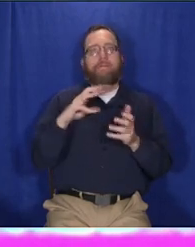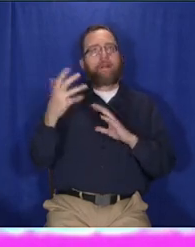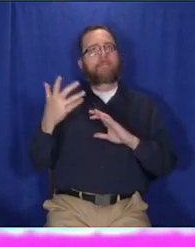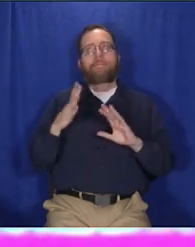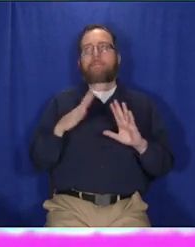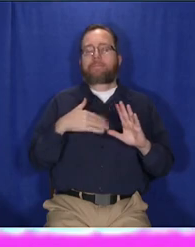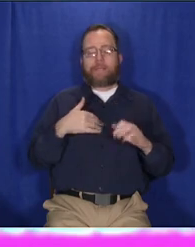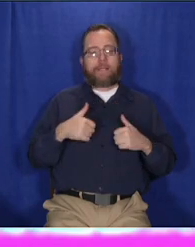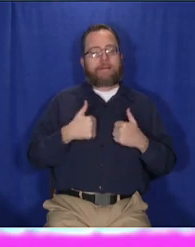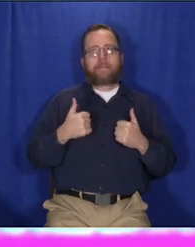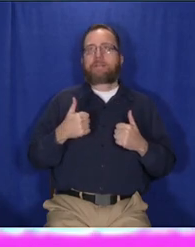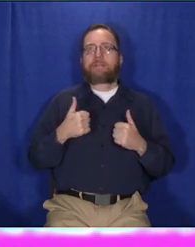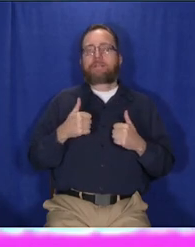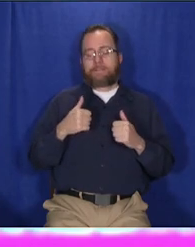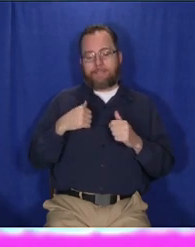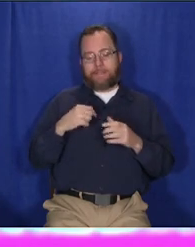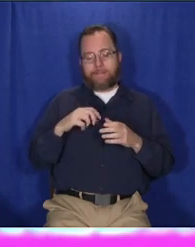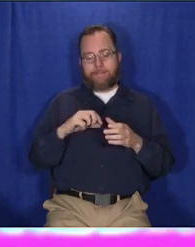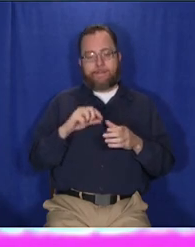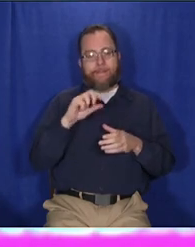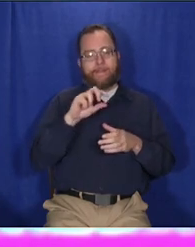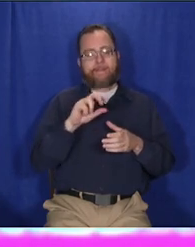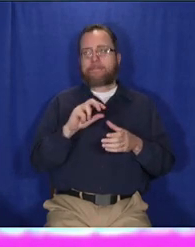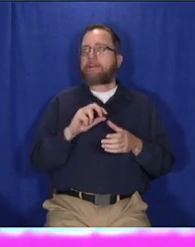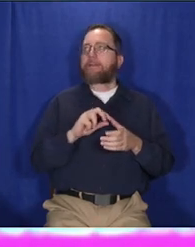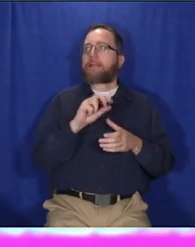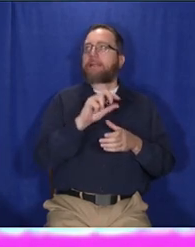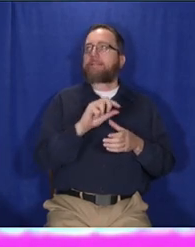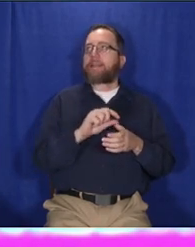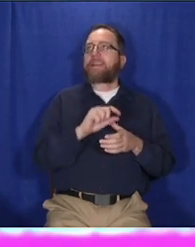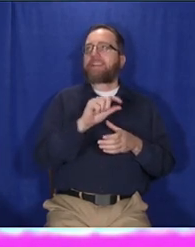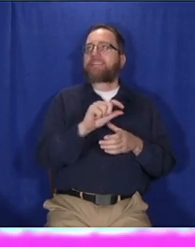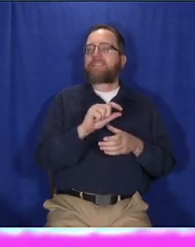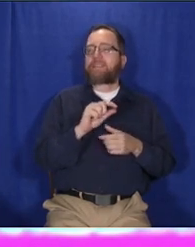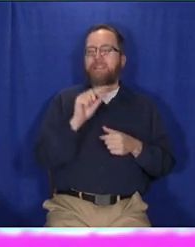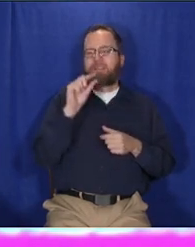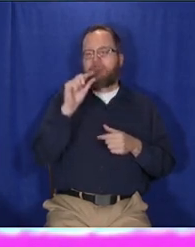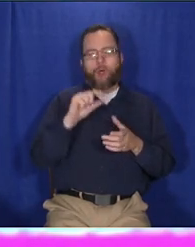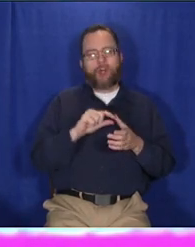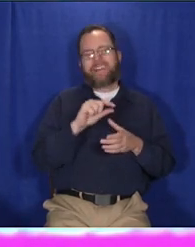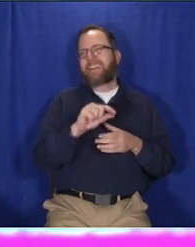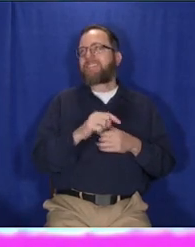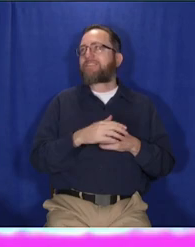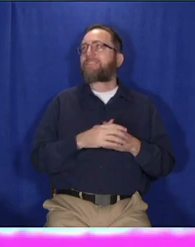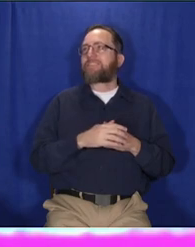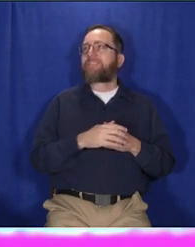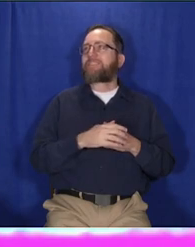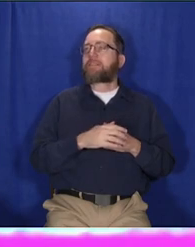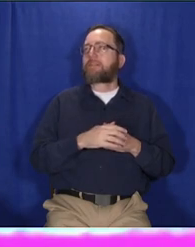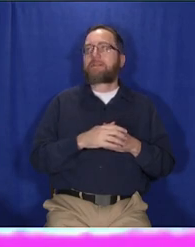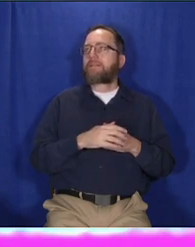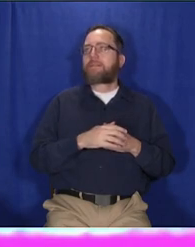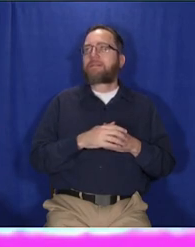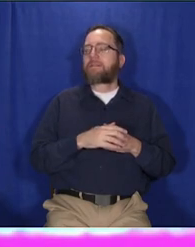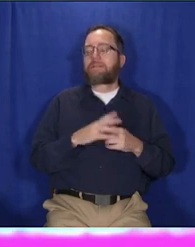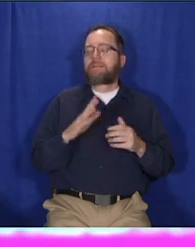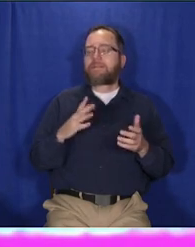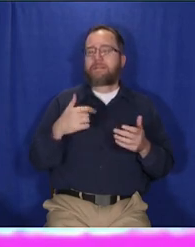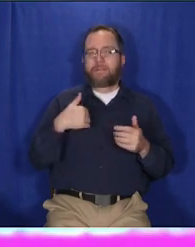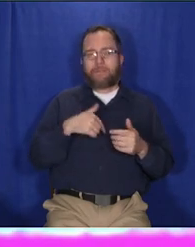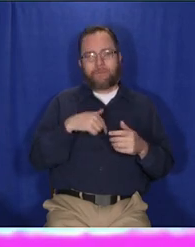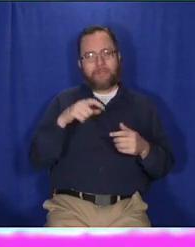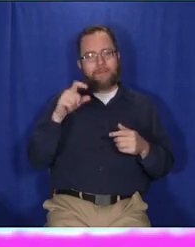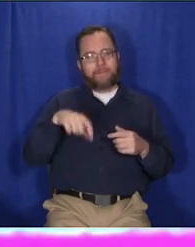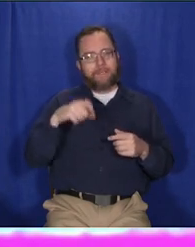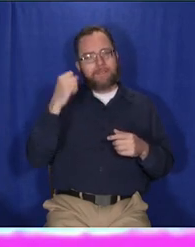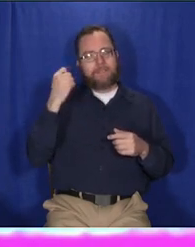But when we give as Christians, we are to give in a way that says, God, everything I have is yours. My